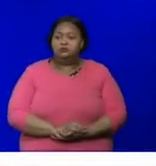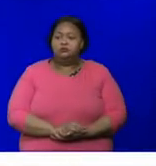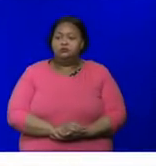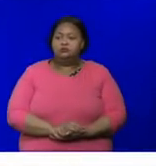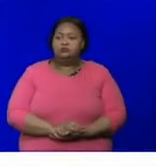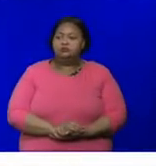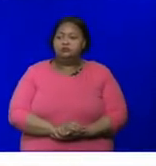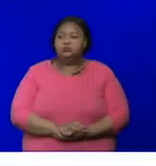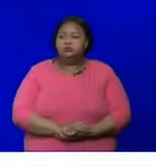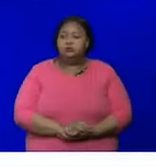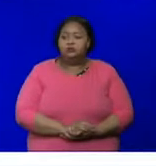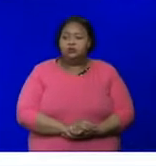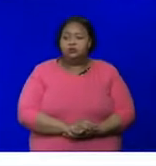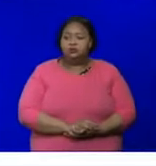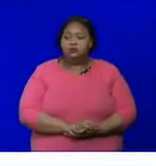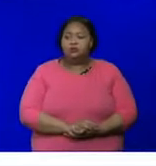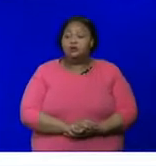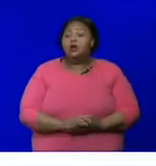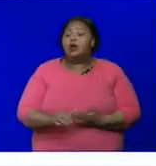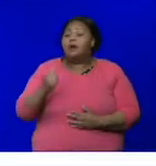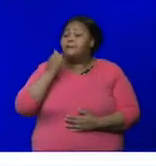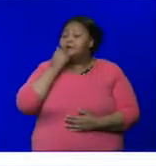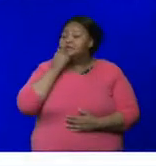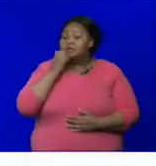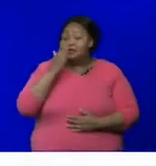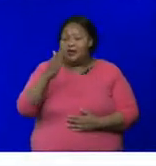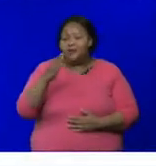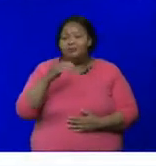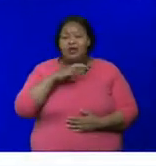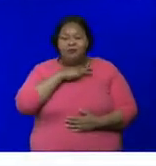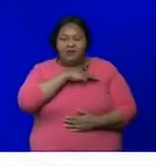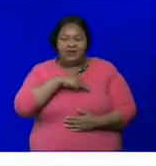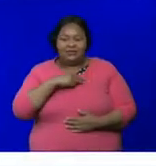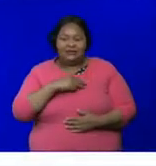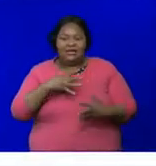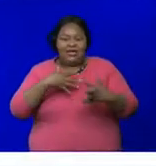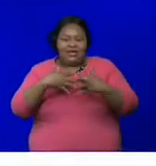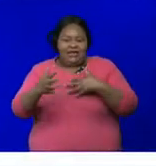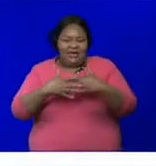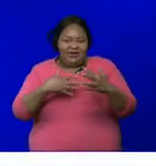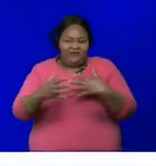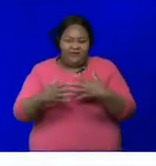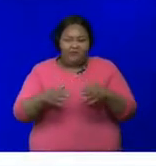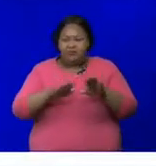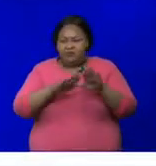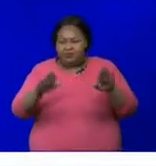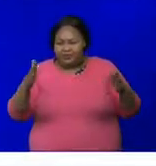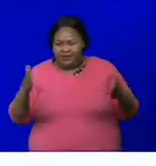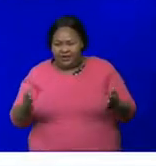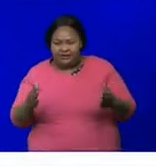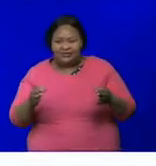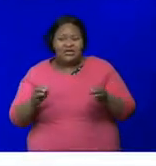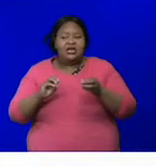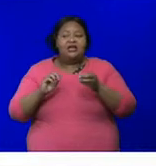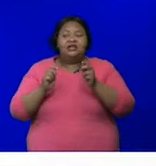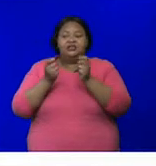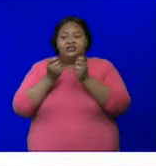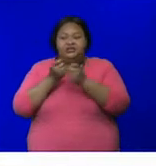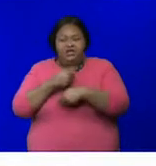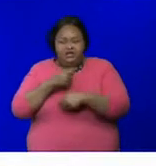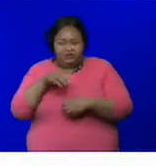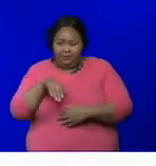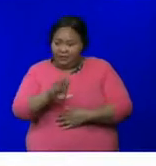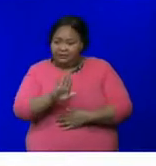the ugly looking wood that we have. In my area, Ward 8, the